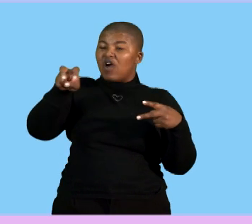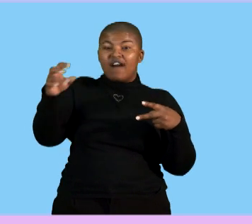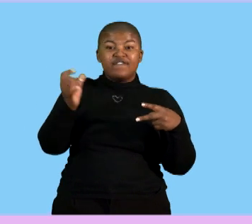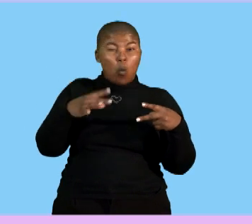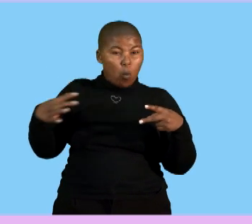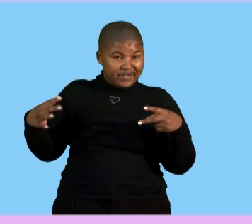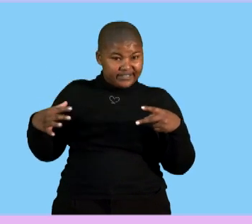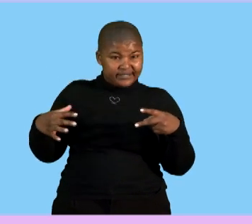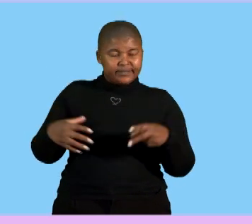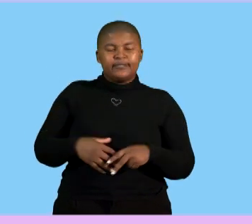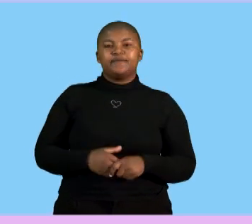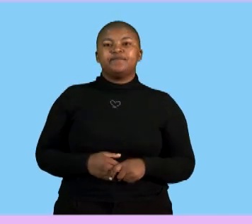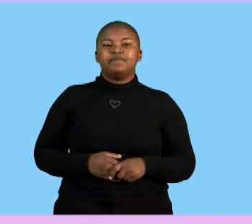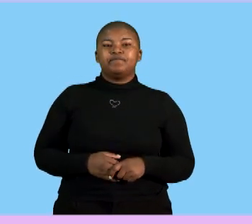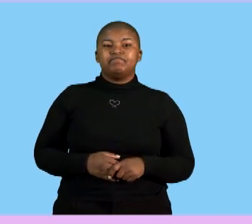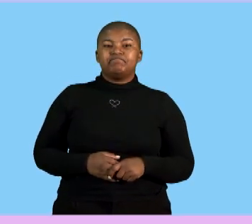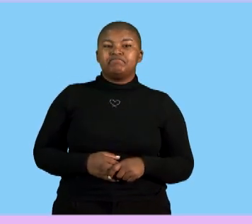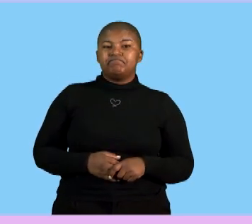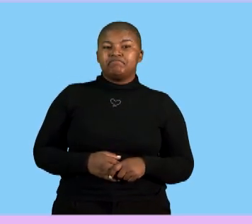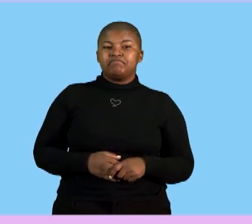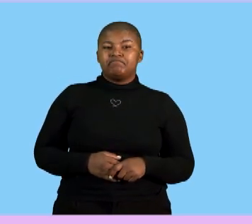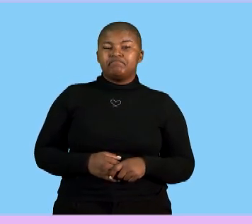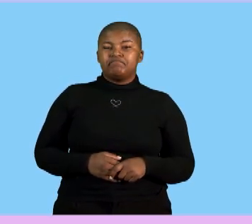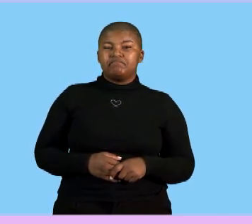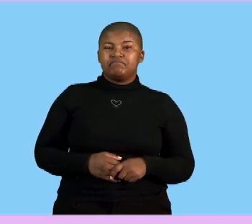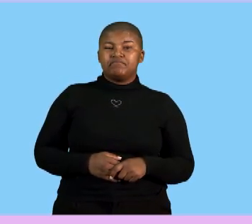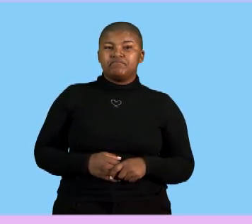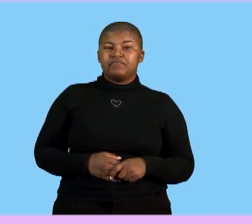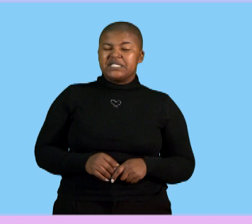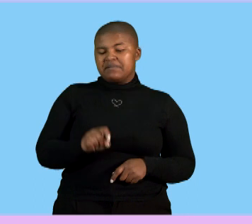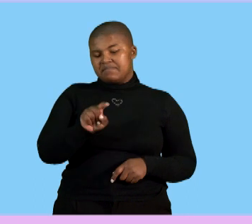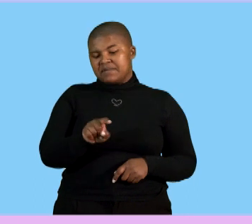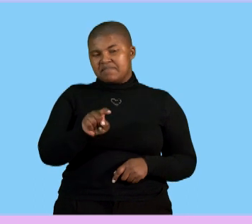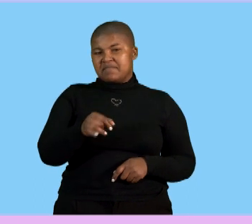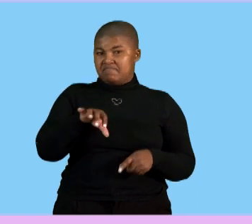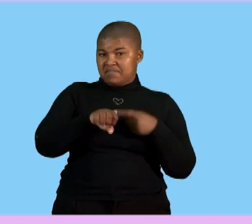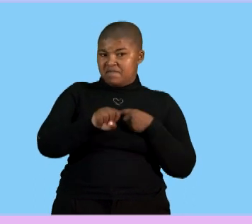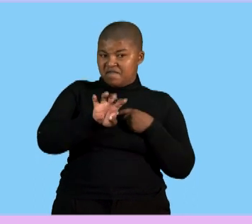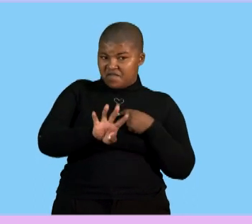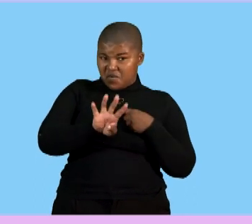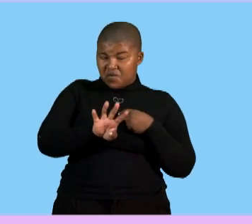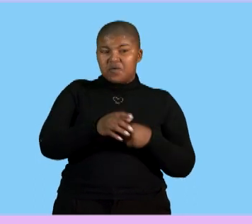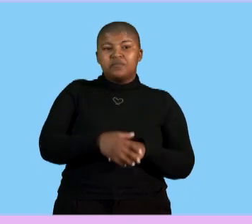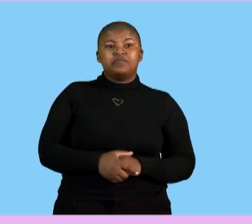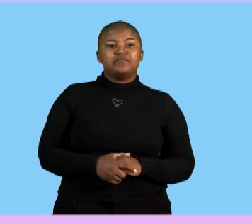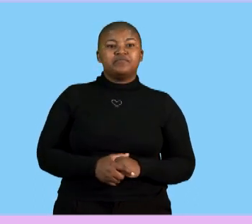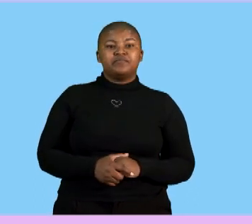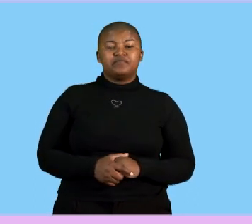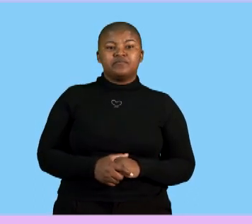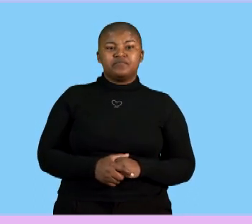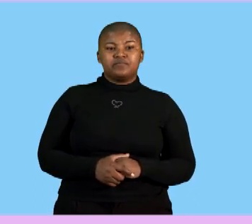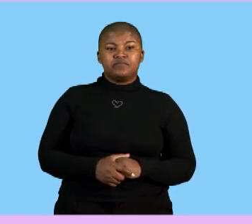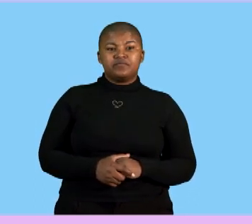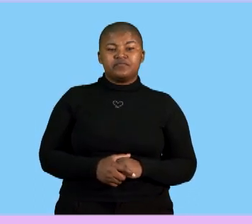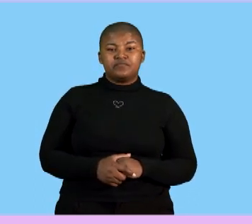that is more or less 5. So 4 will be there.